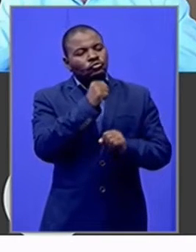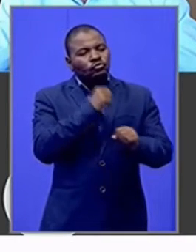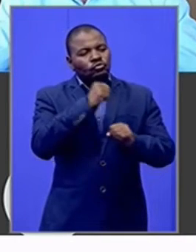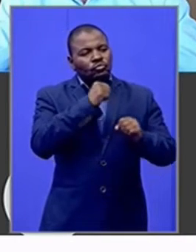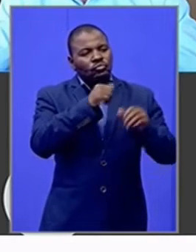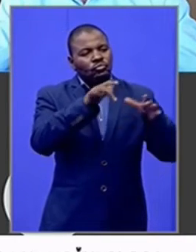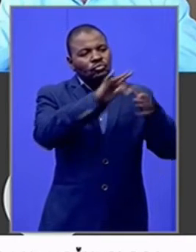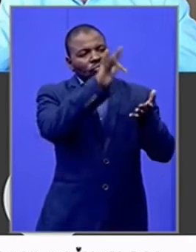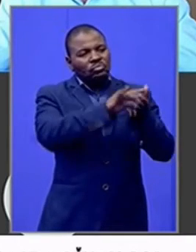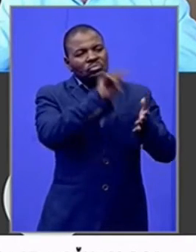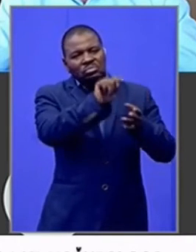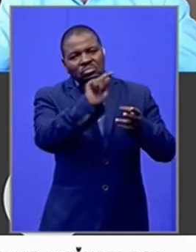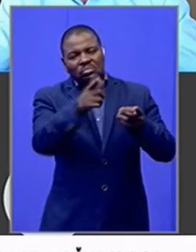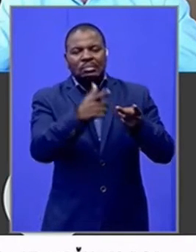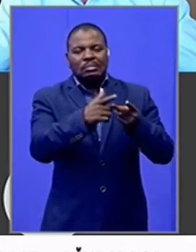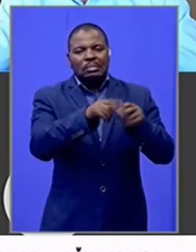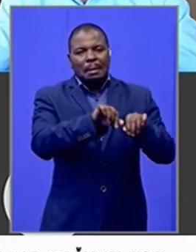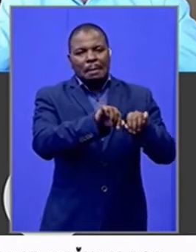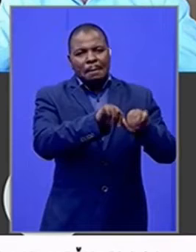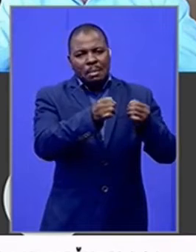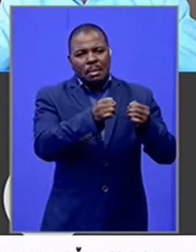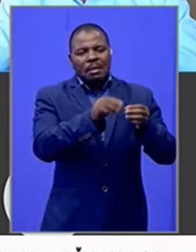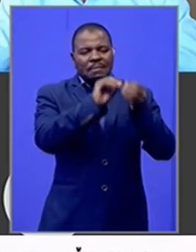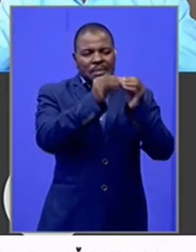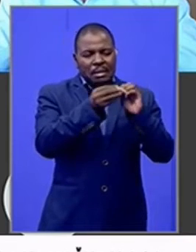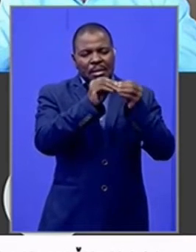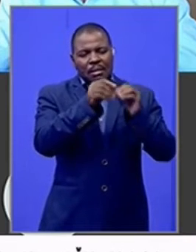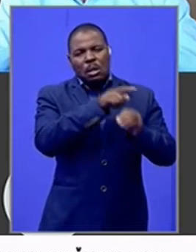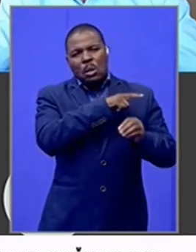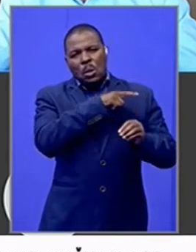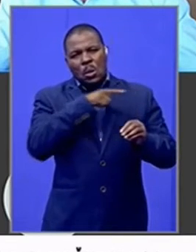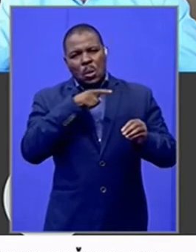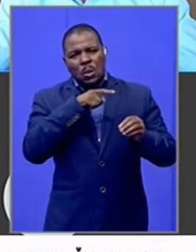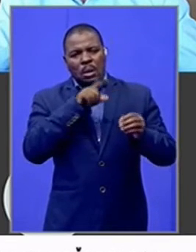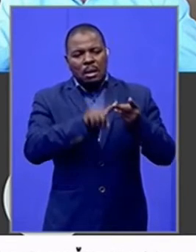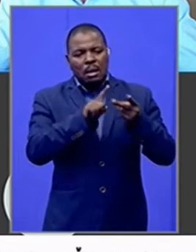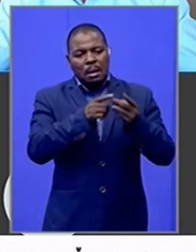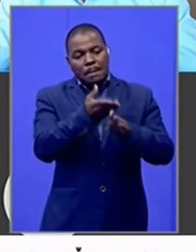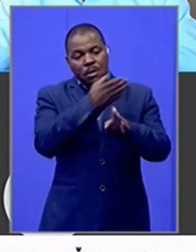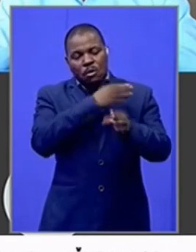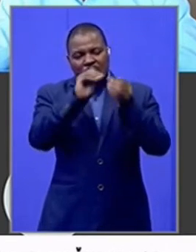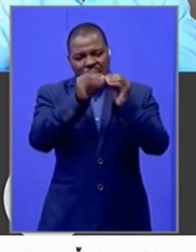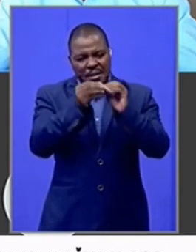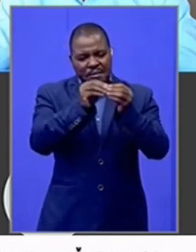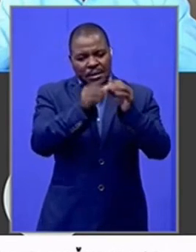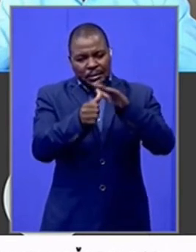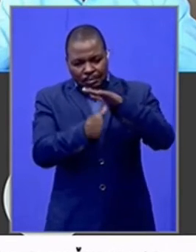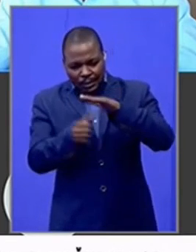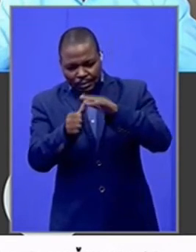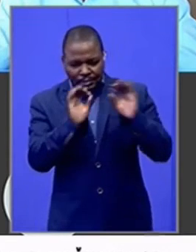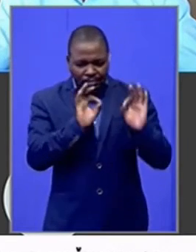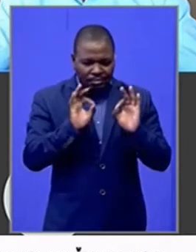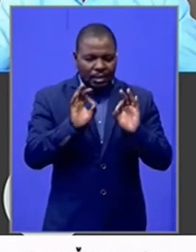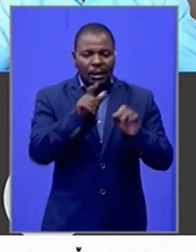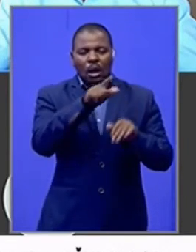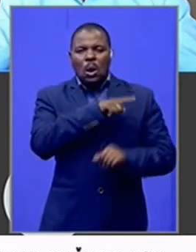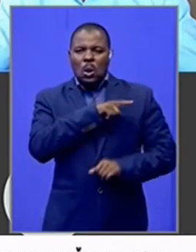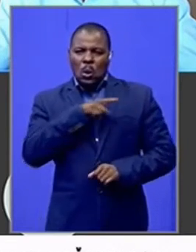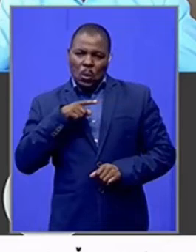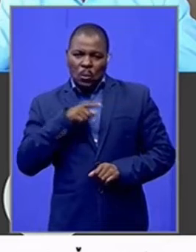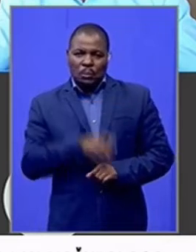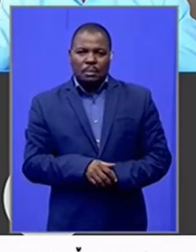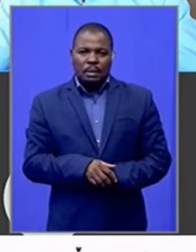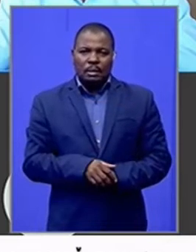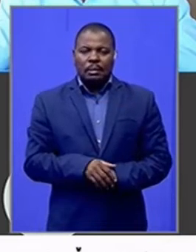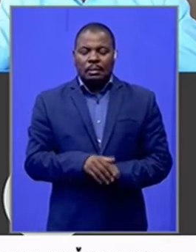the late return of other units that have been under planned maintenance, and the fact that over